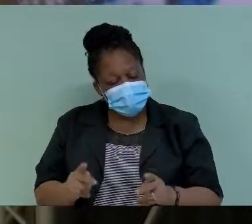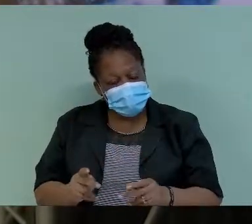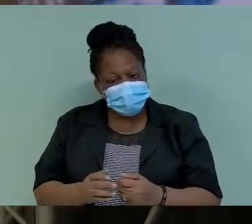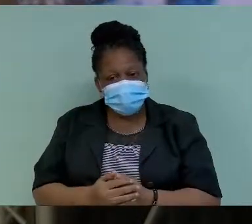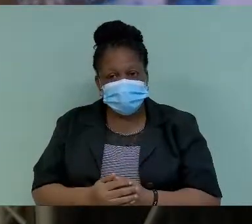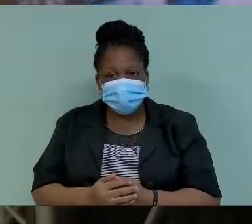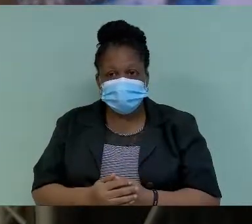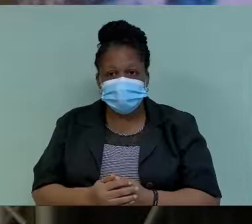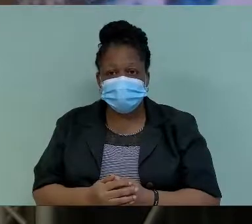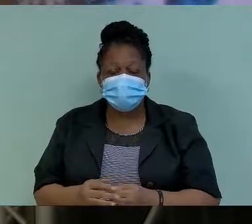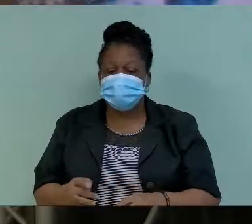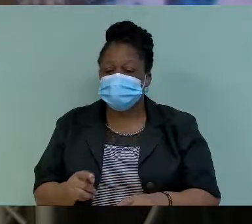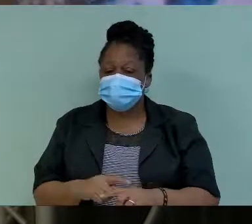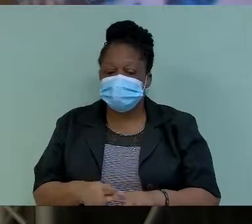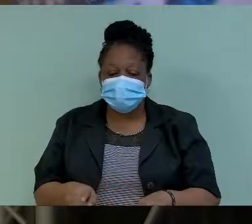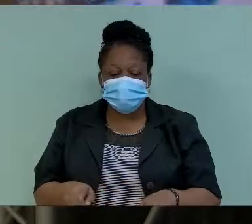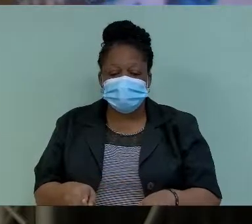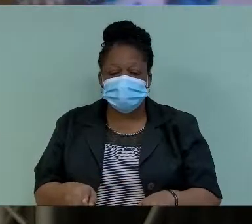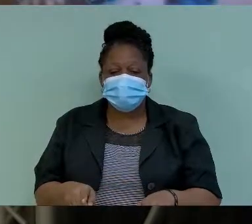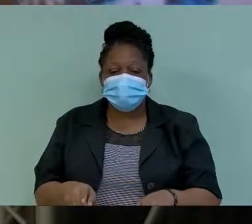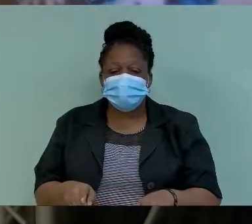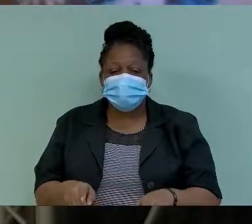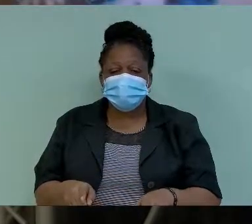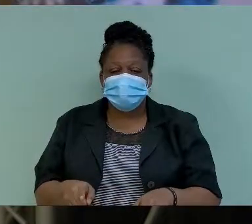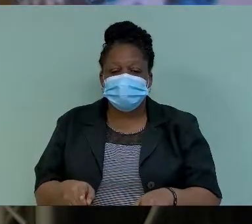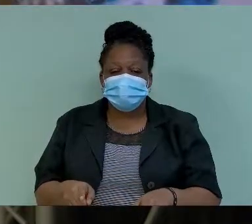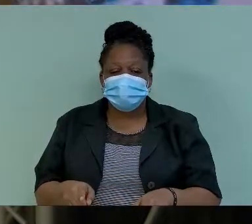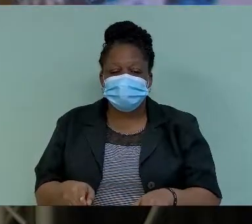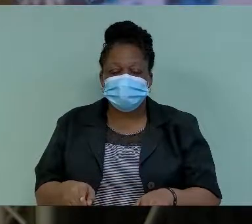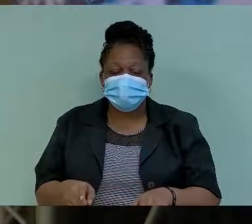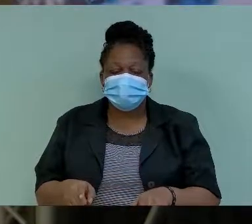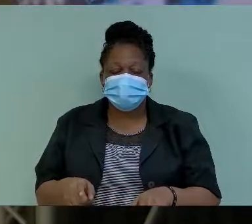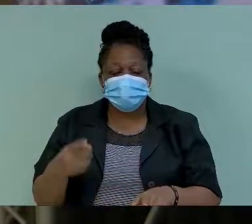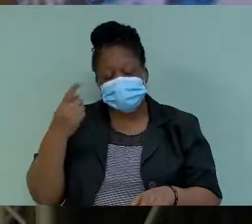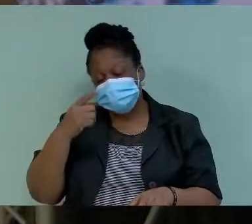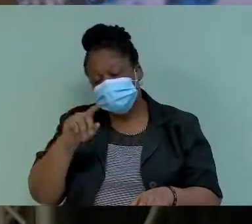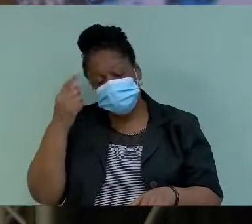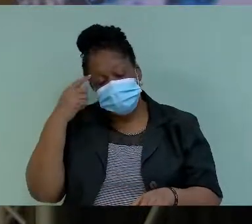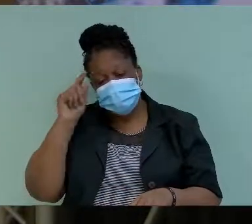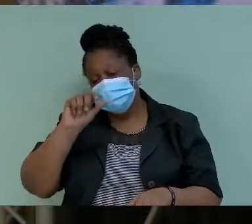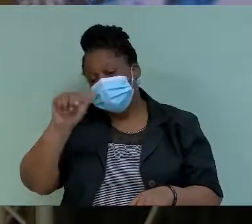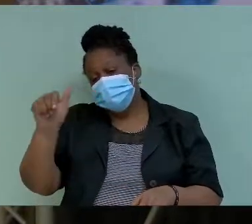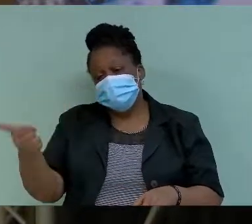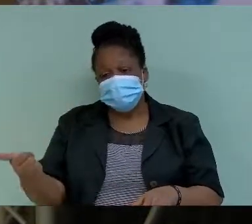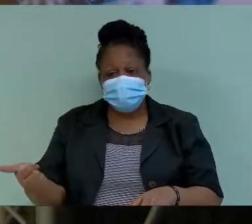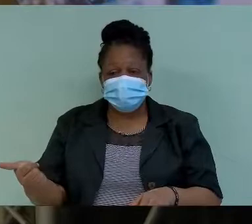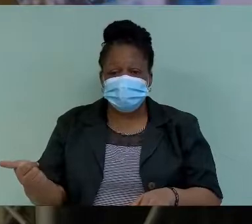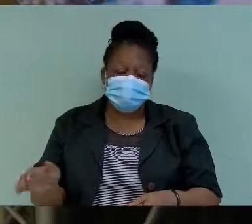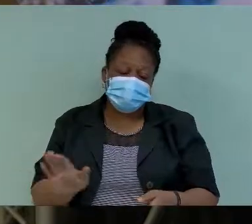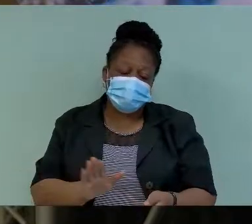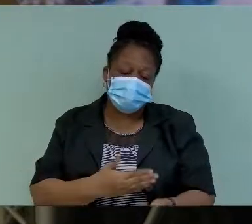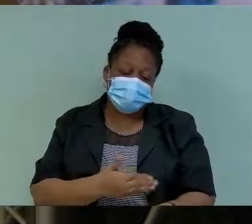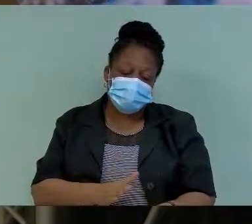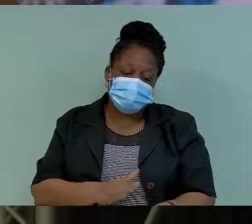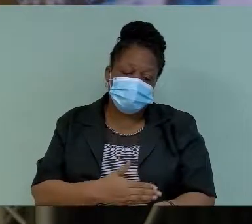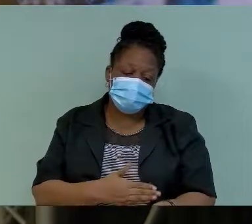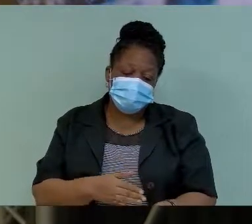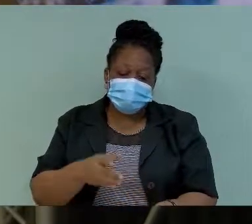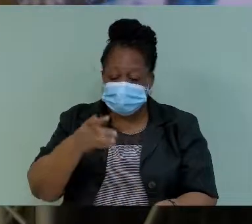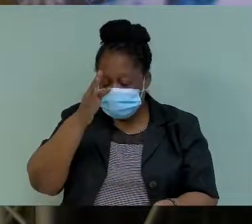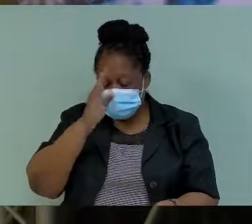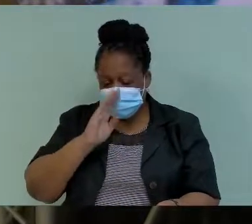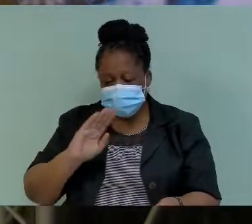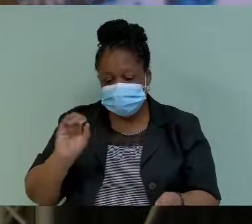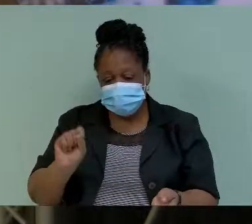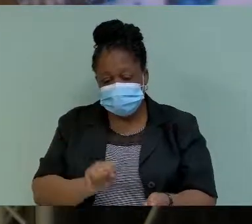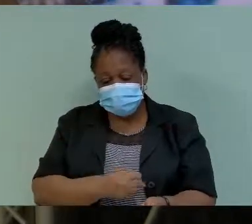like singing the Lord's song in a strange land, quote unquote. We yearn